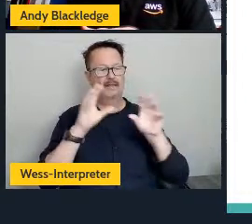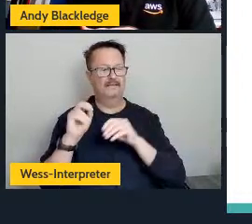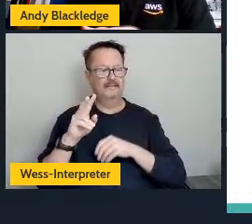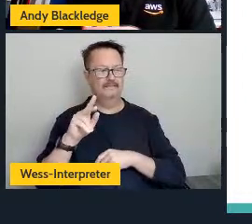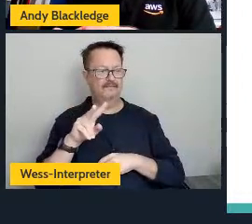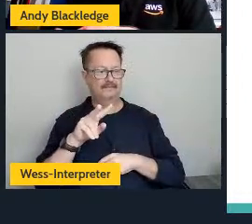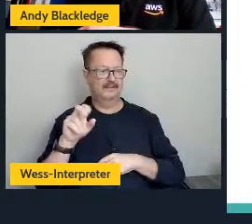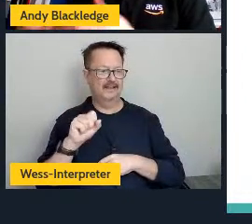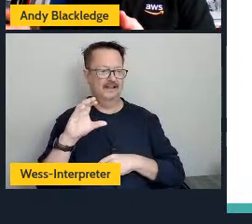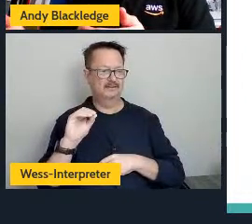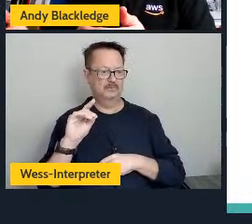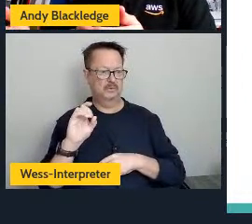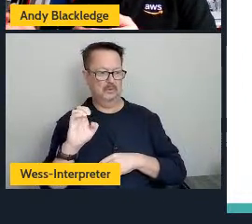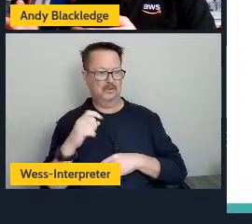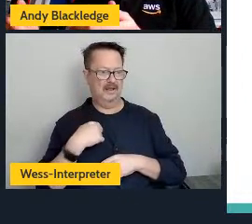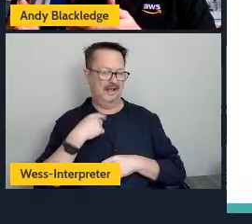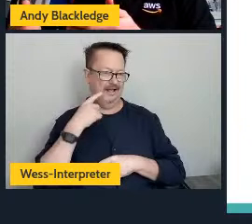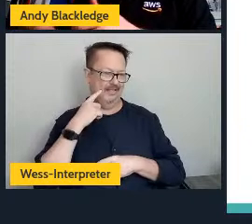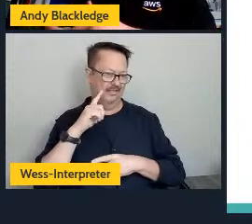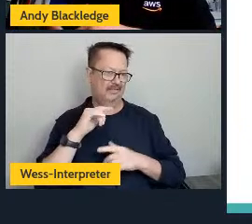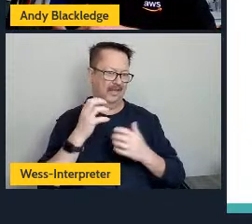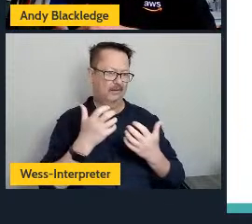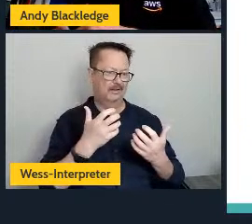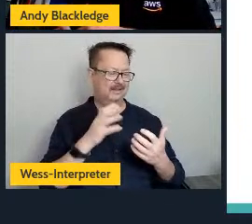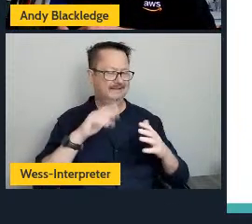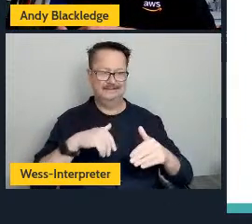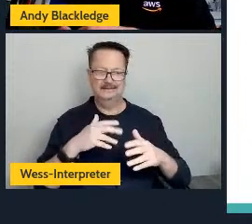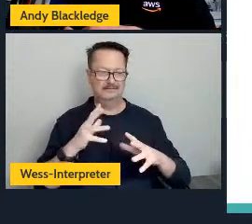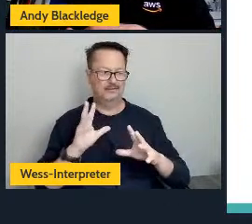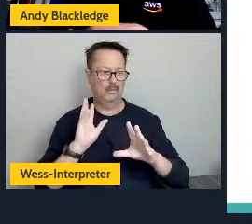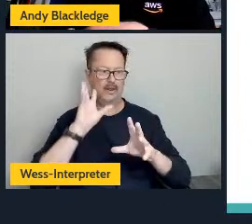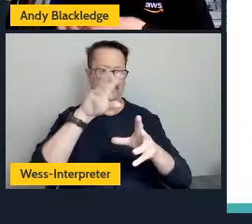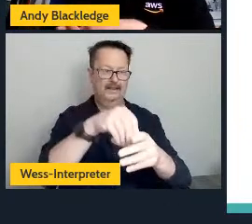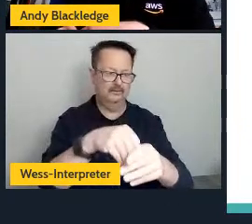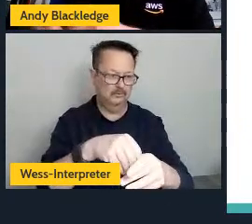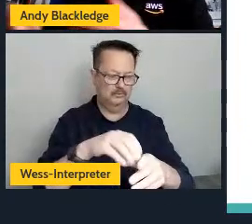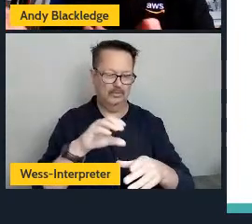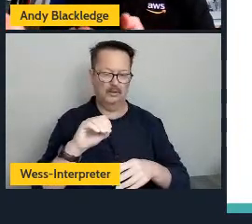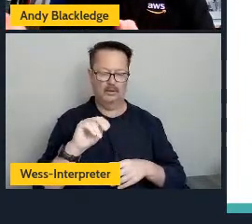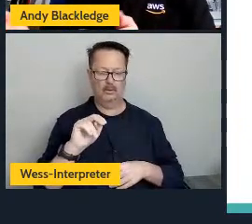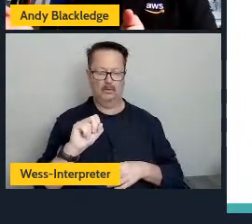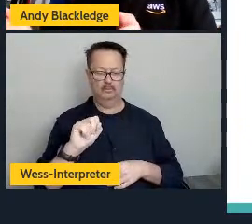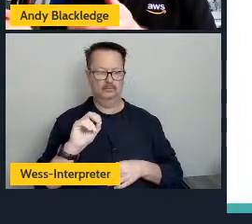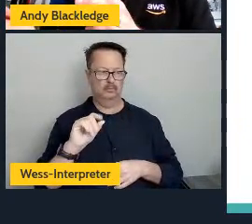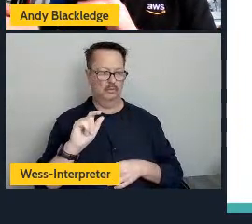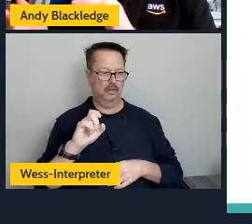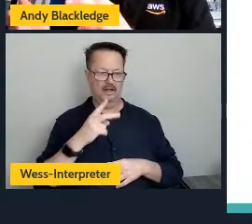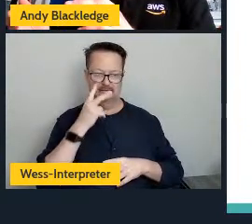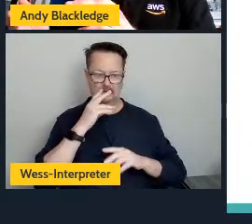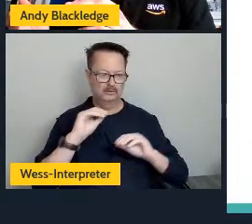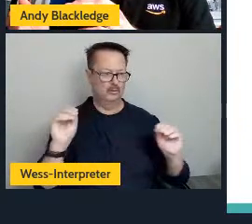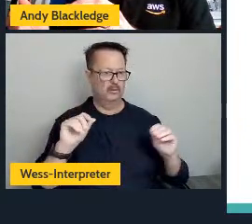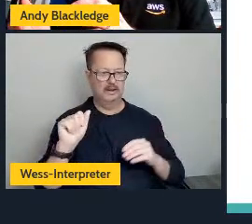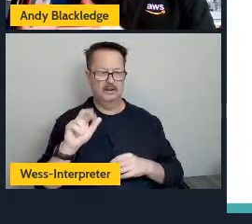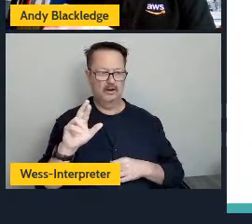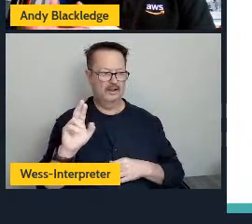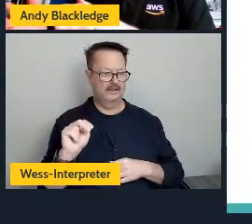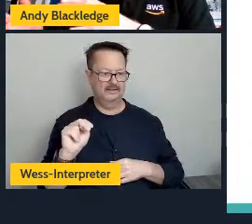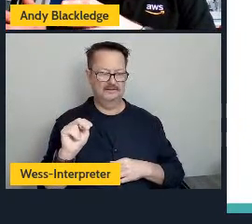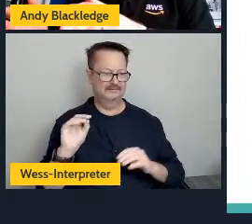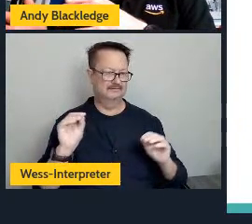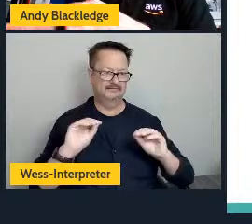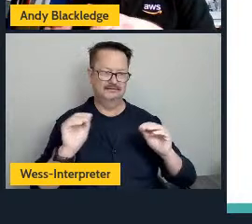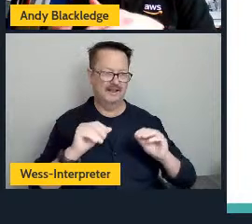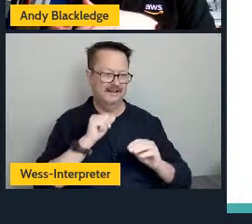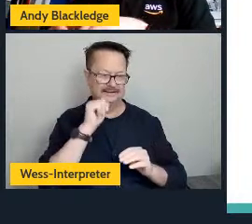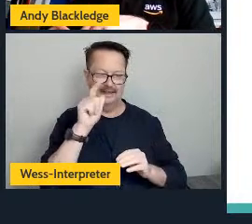which is, didn't go into the console. I didn't see any ARNs at all. I didn't have to